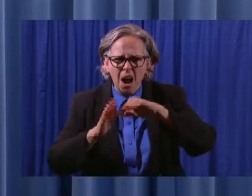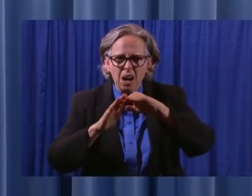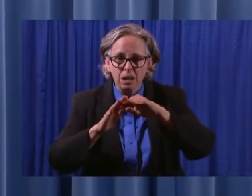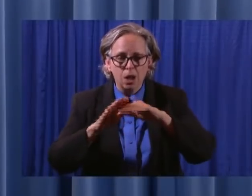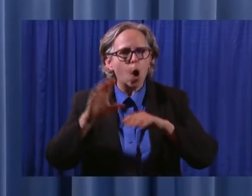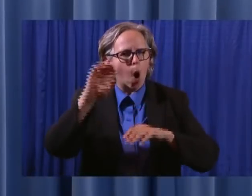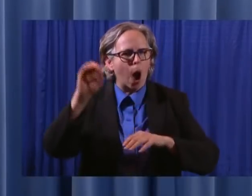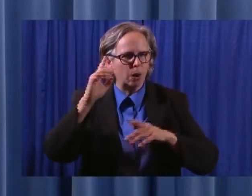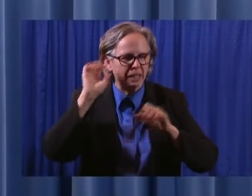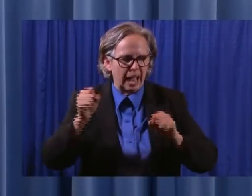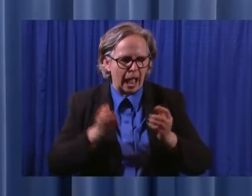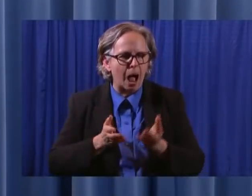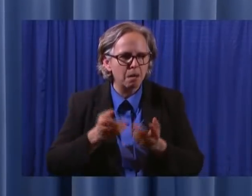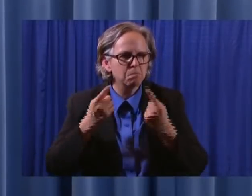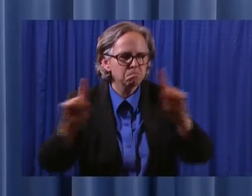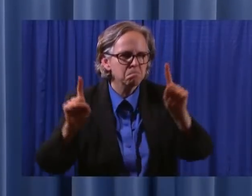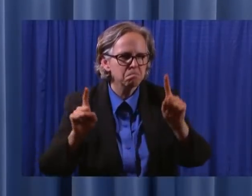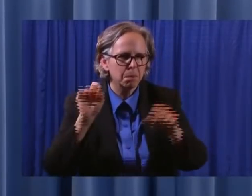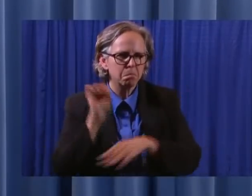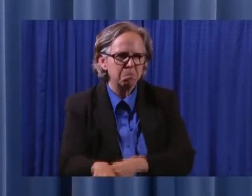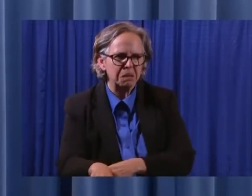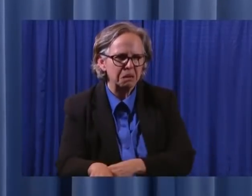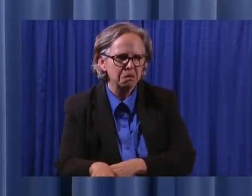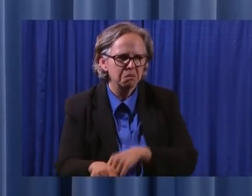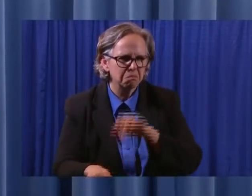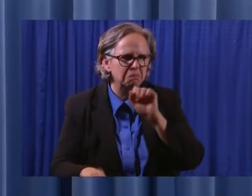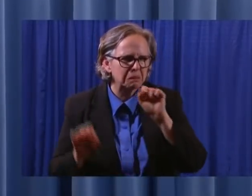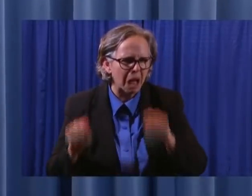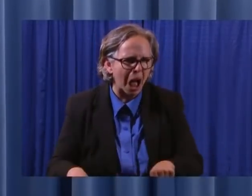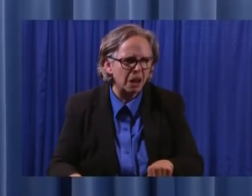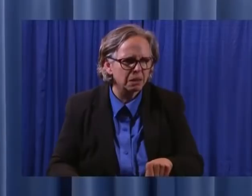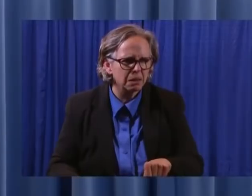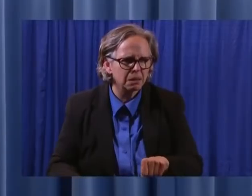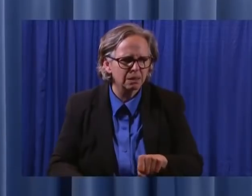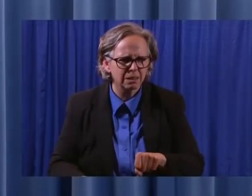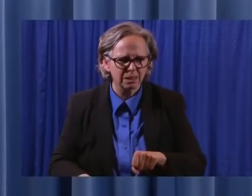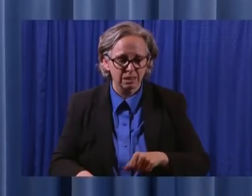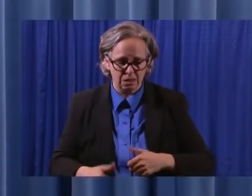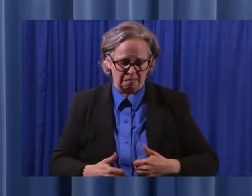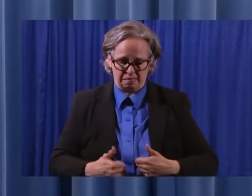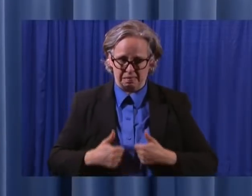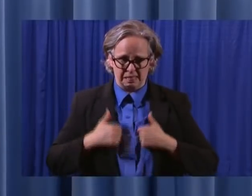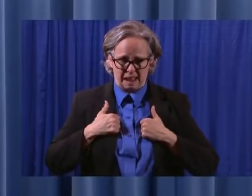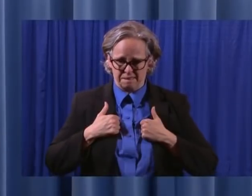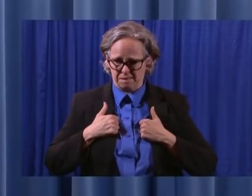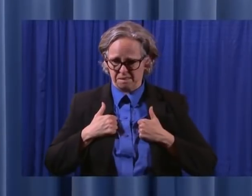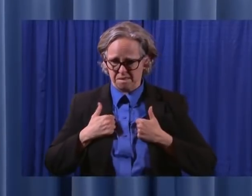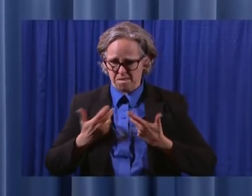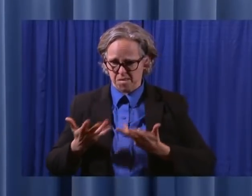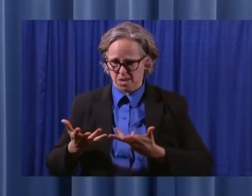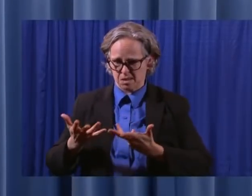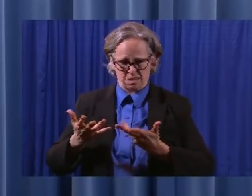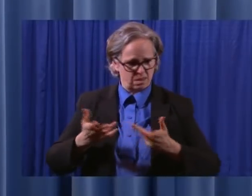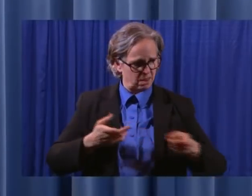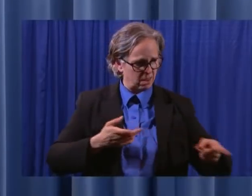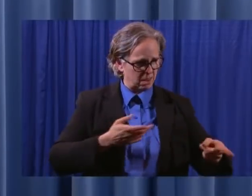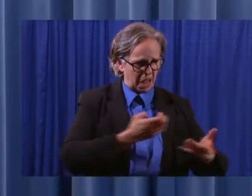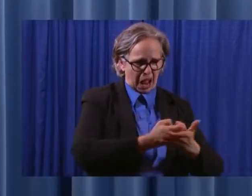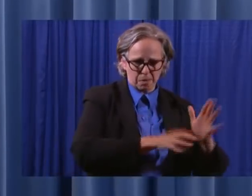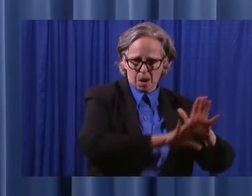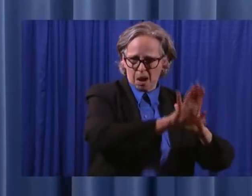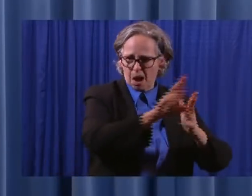the other side. We can be here. But to have another 4th of July and